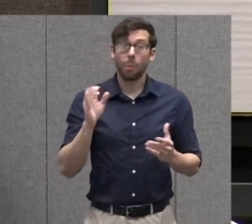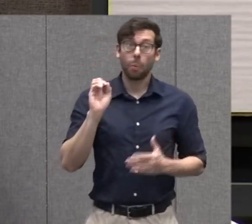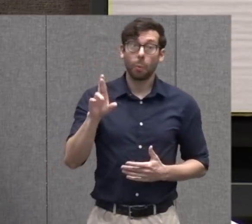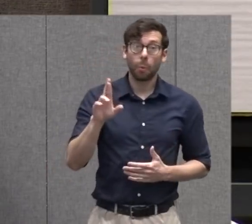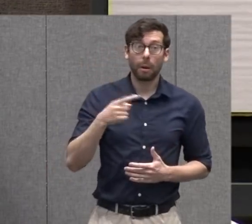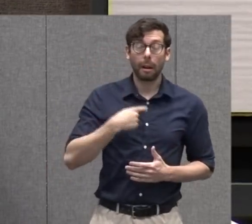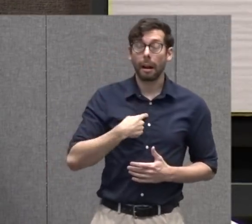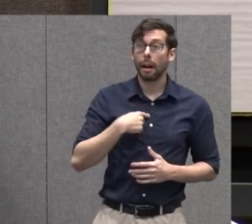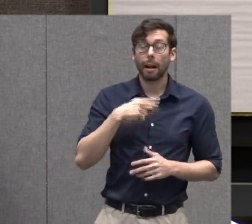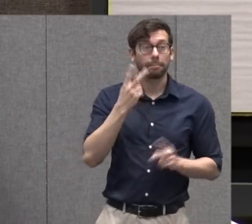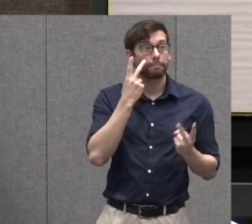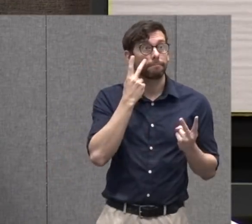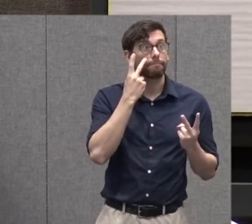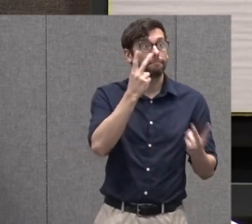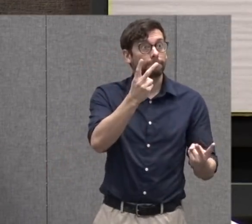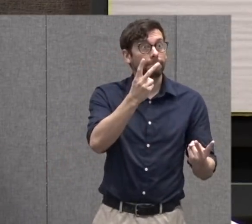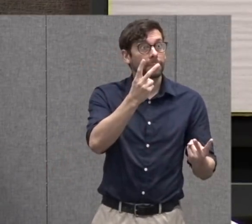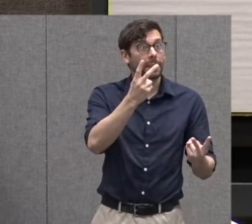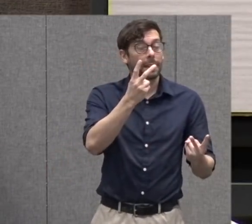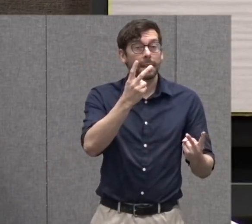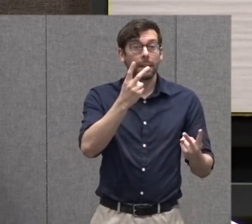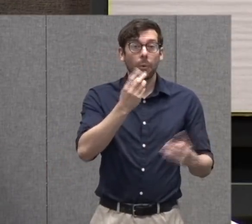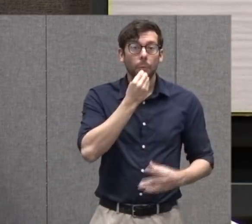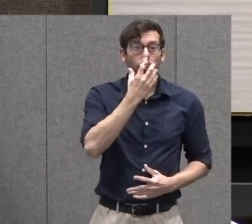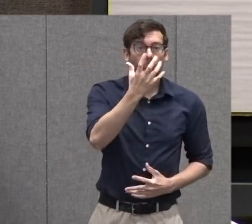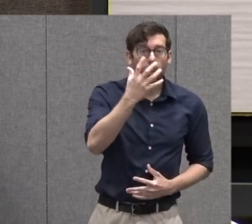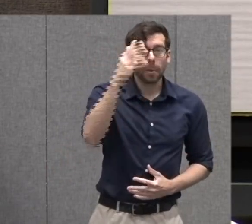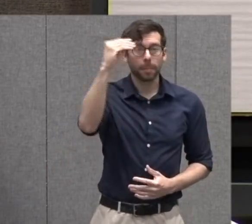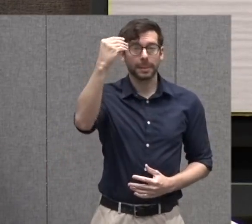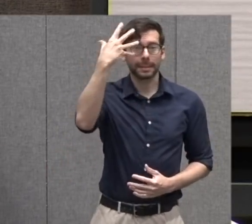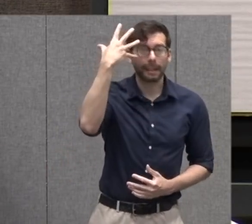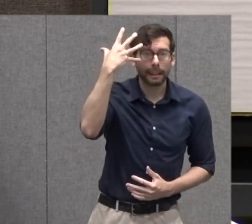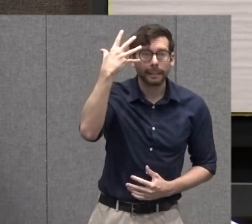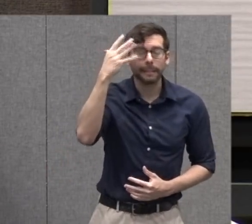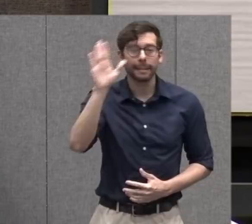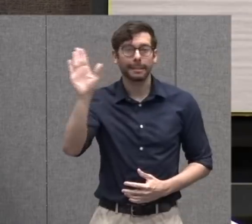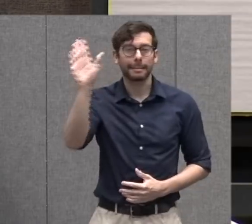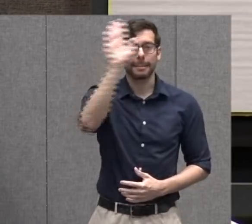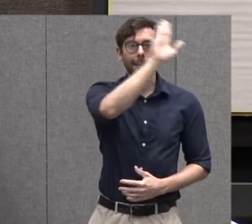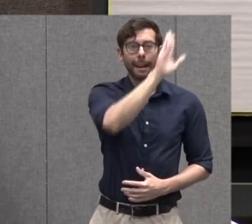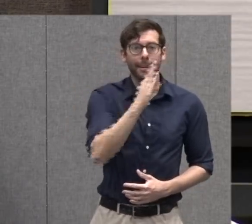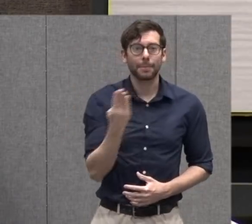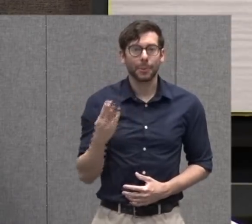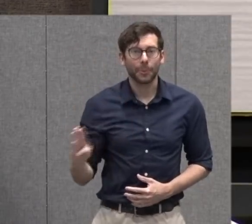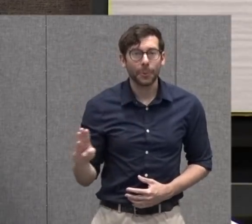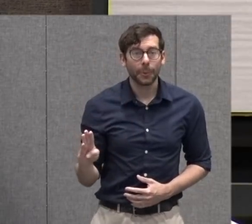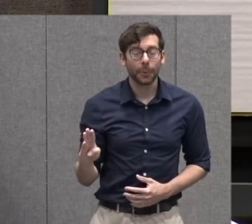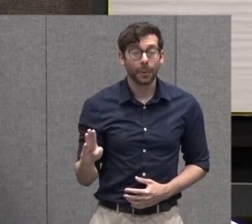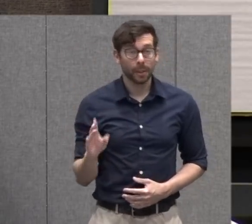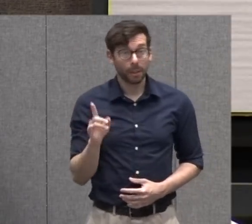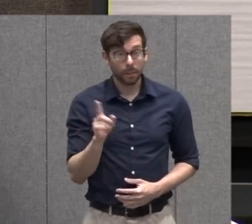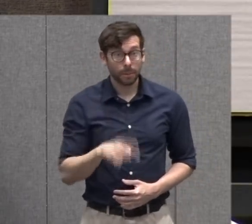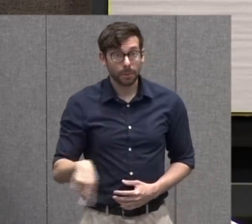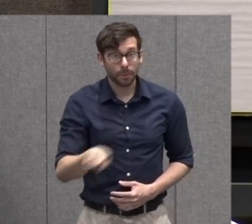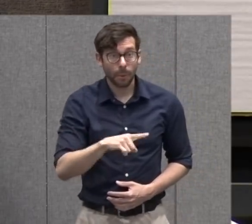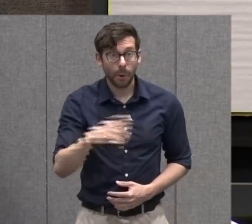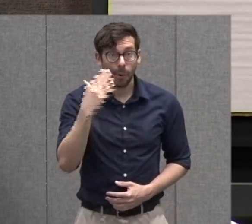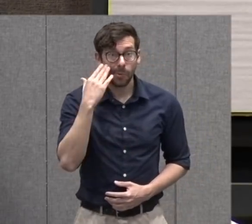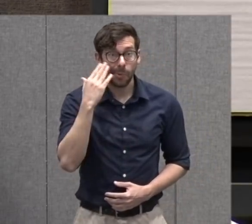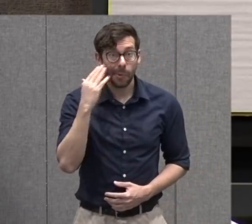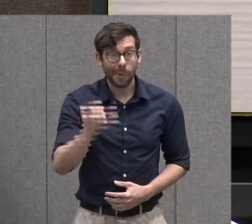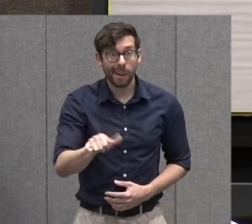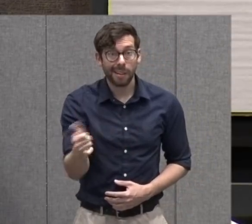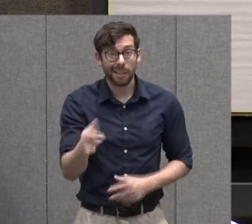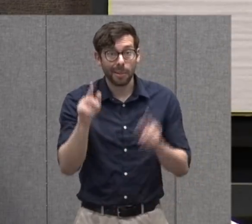white clouds, and it's nice and warm. Do you know anyone who lives in another part of the city